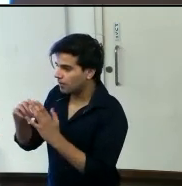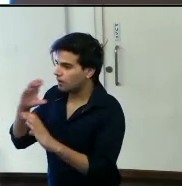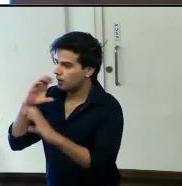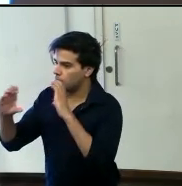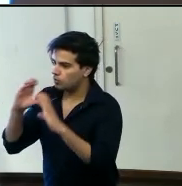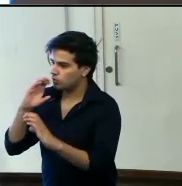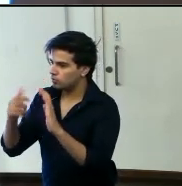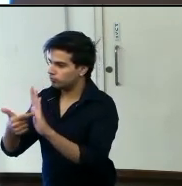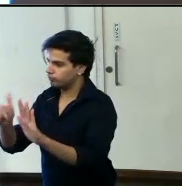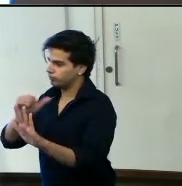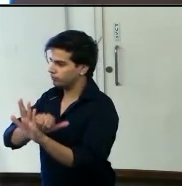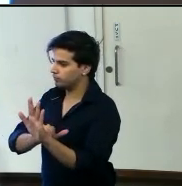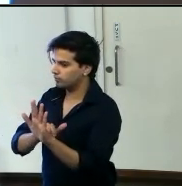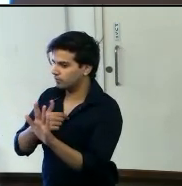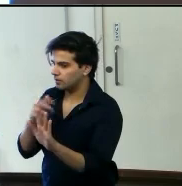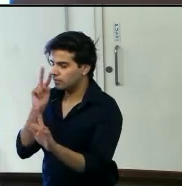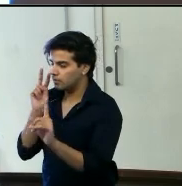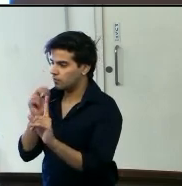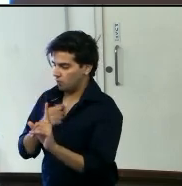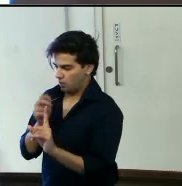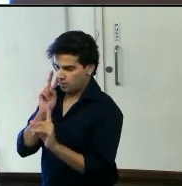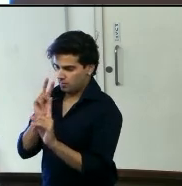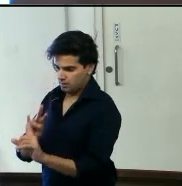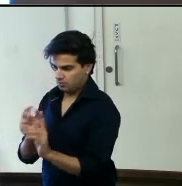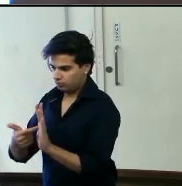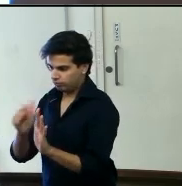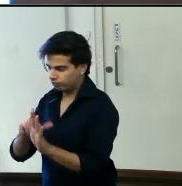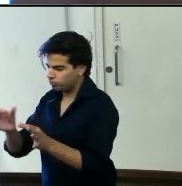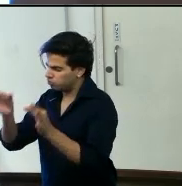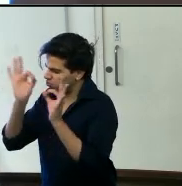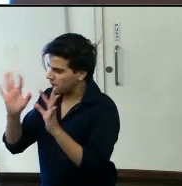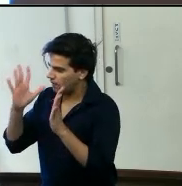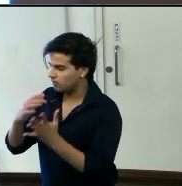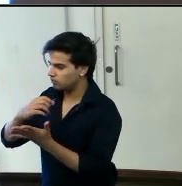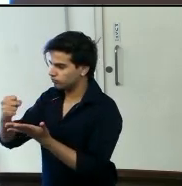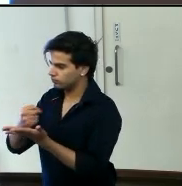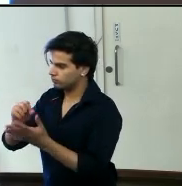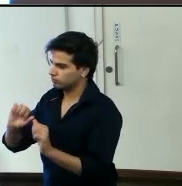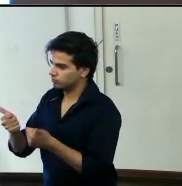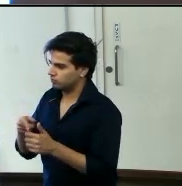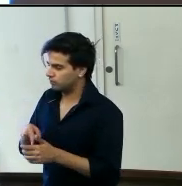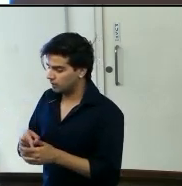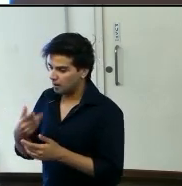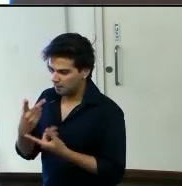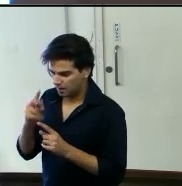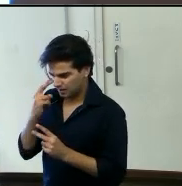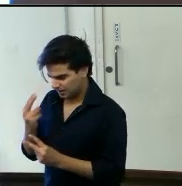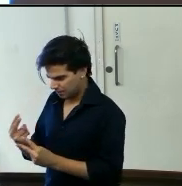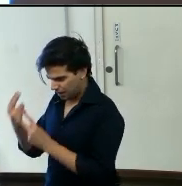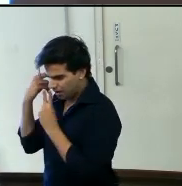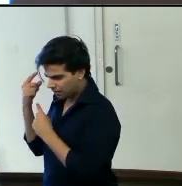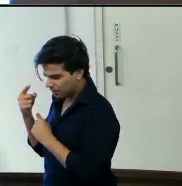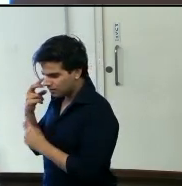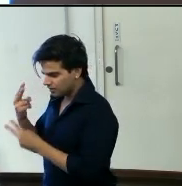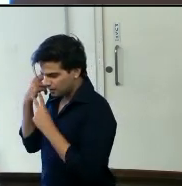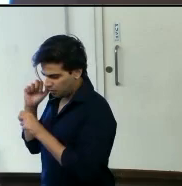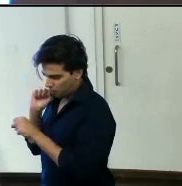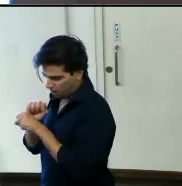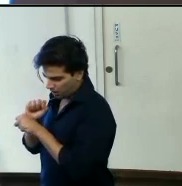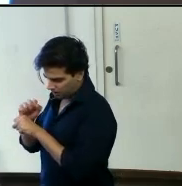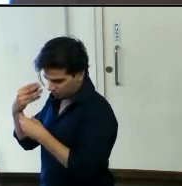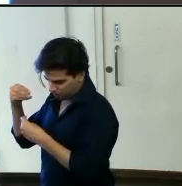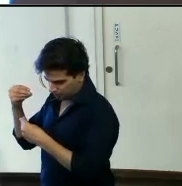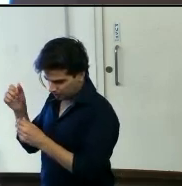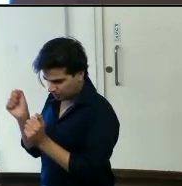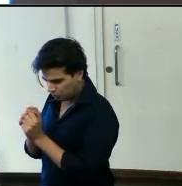communication about that aspect very appropriate, right? So, but when I look back, I've been working with paper for